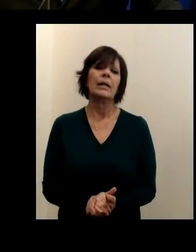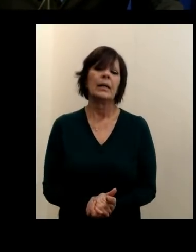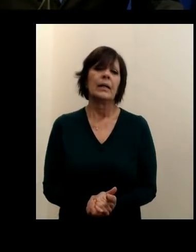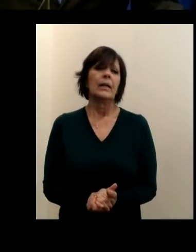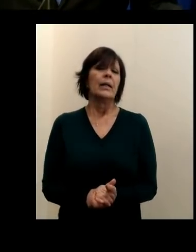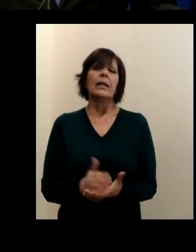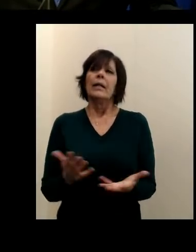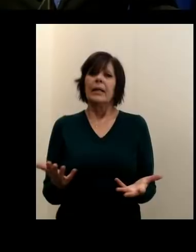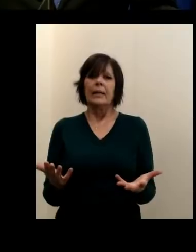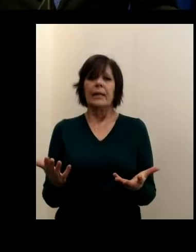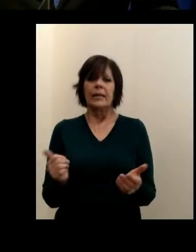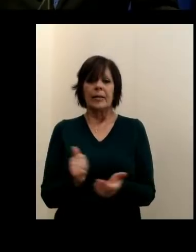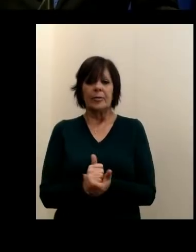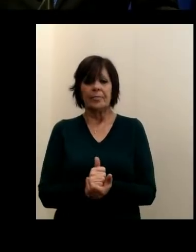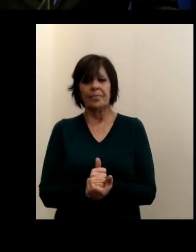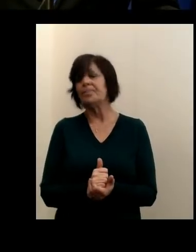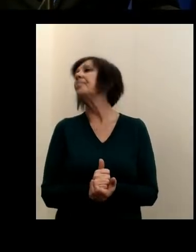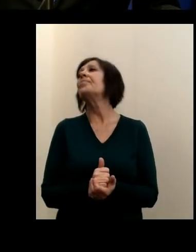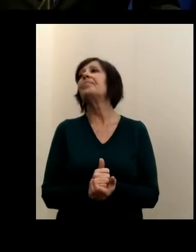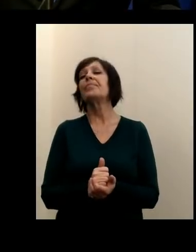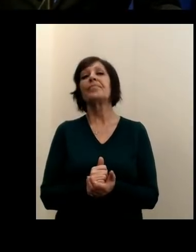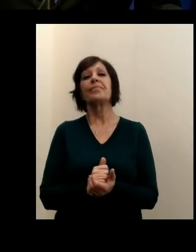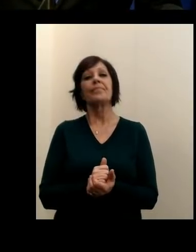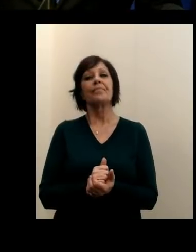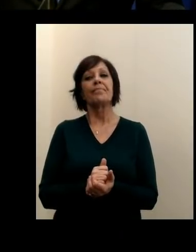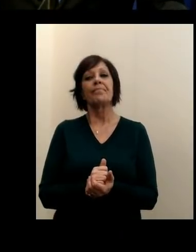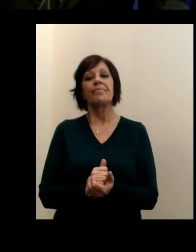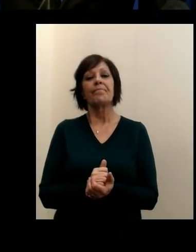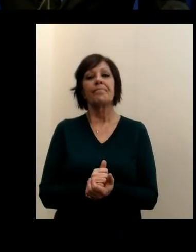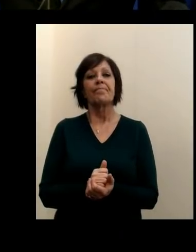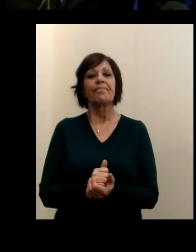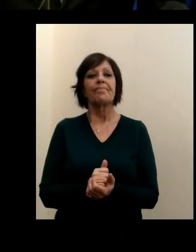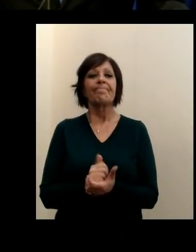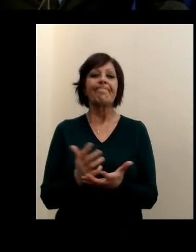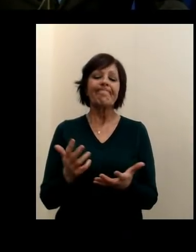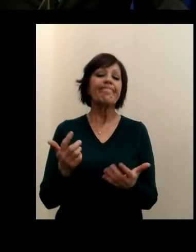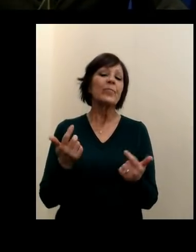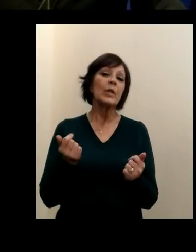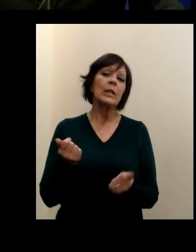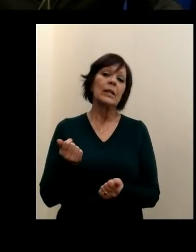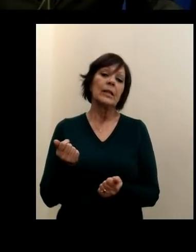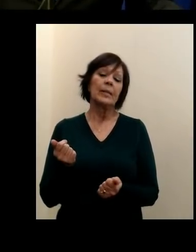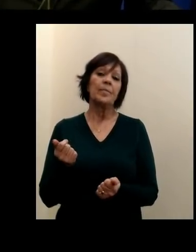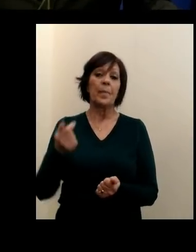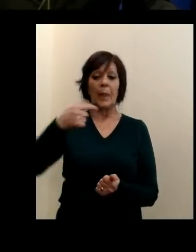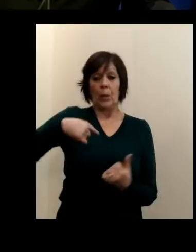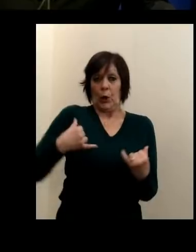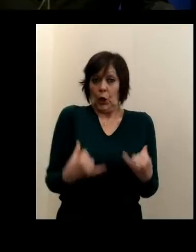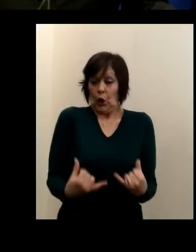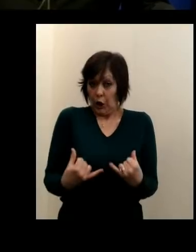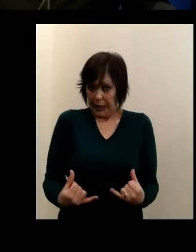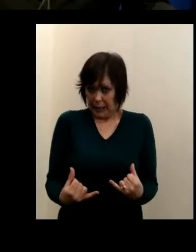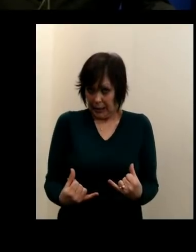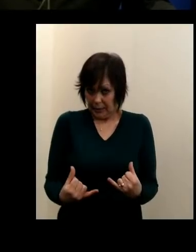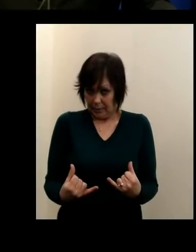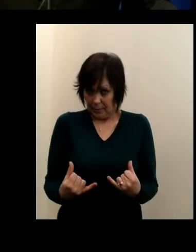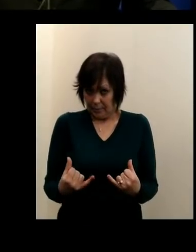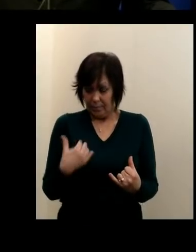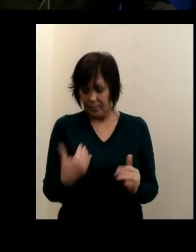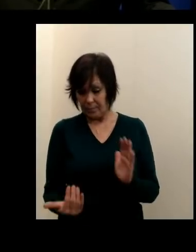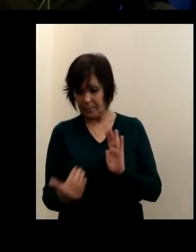vaccine delivery to the 1A or 1B categories. We currently have